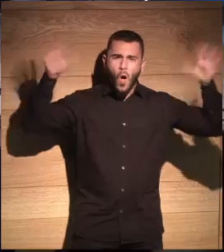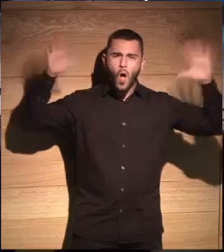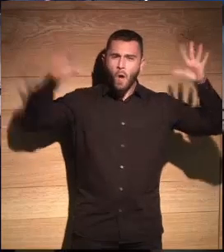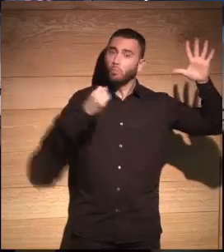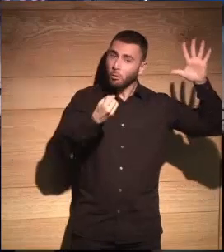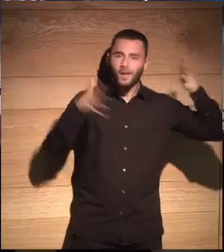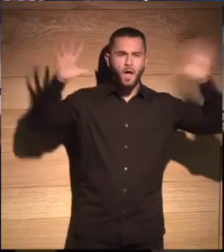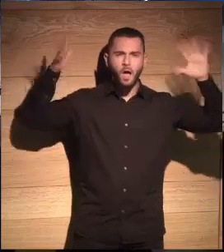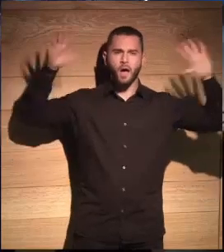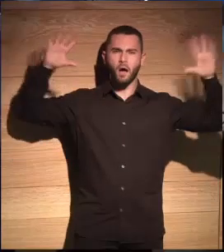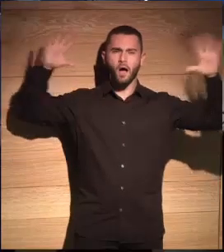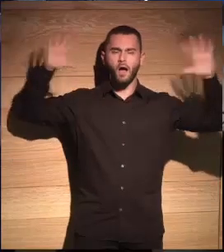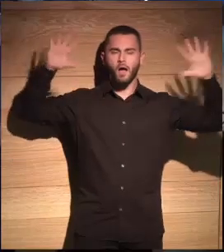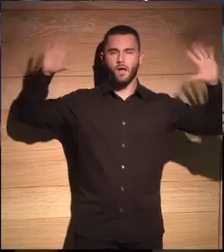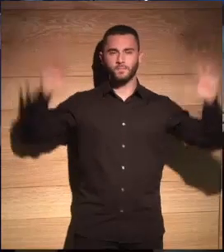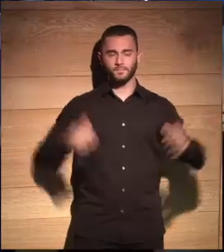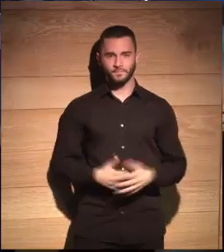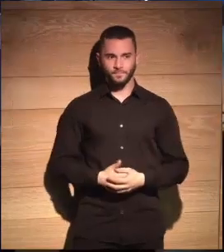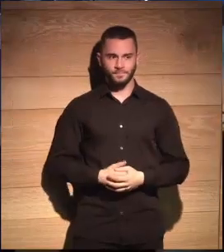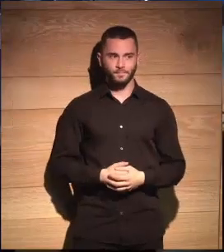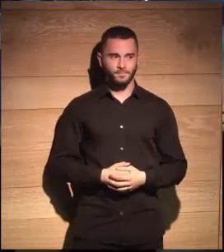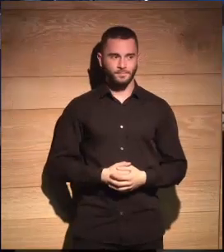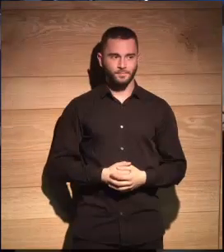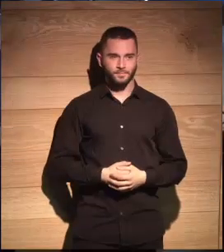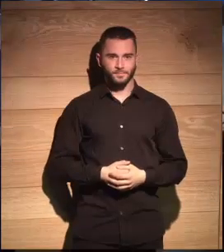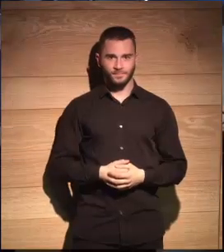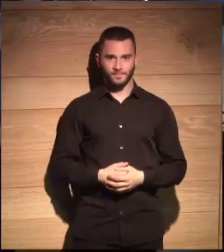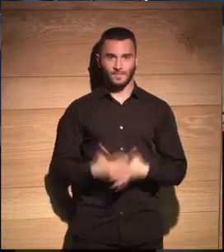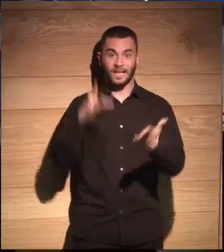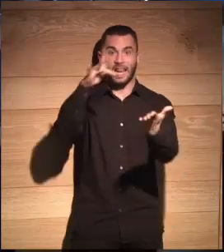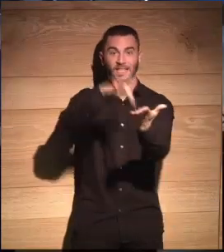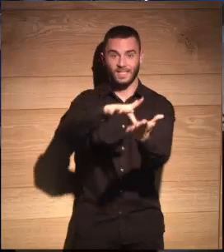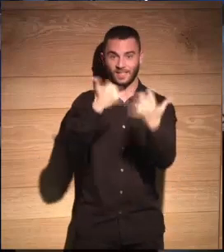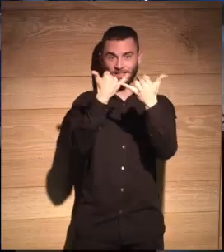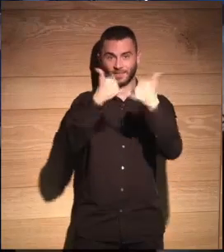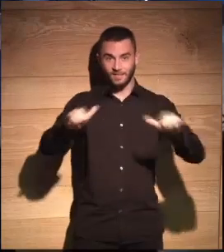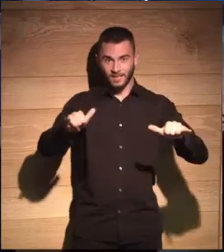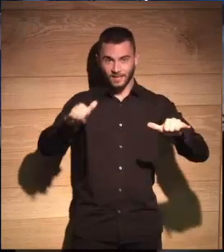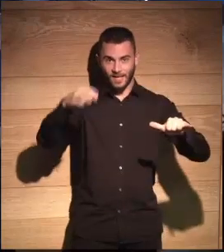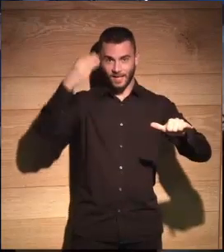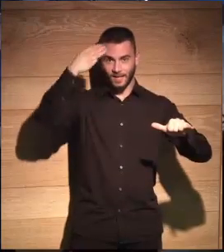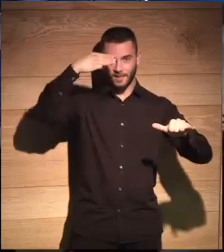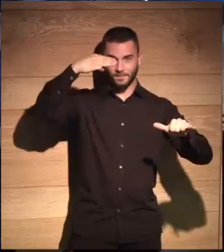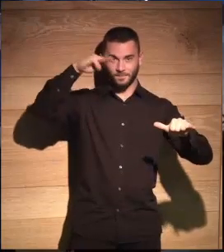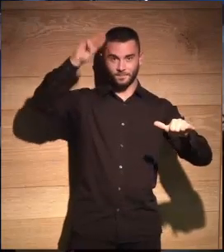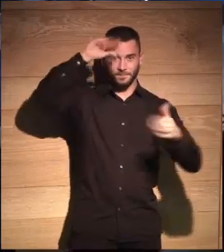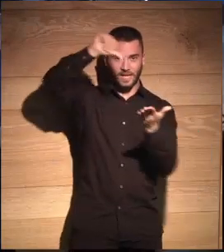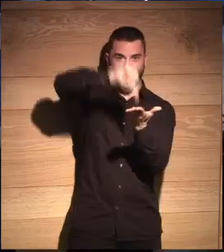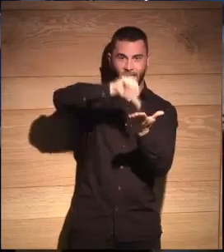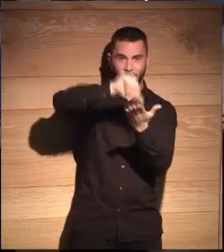bien. Y nada, la siguiente, pues en el Copacabana de Nueva York o algo así. Y ahora sí podemos